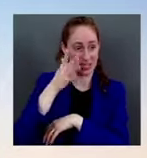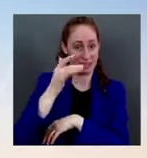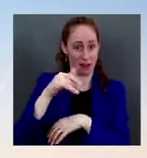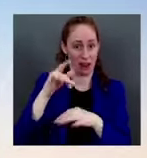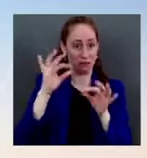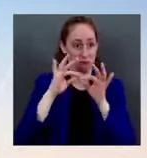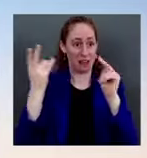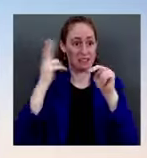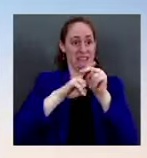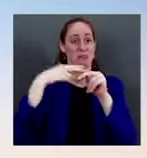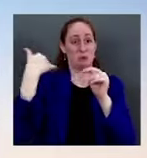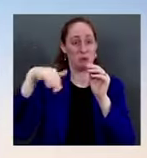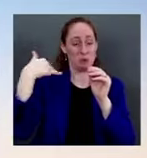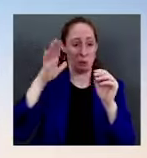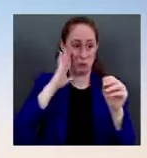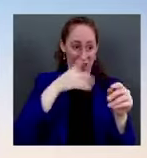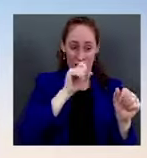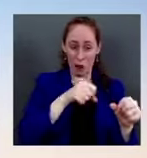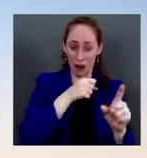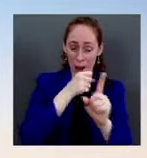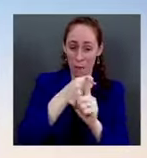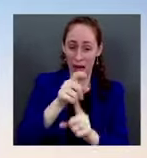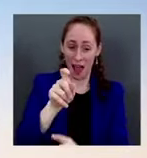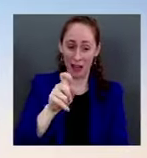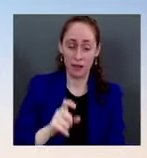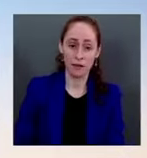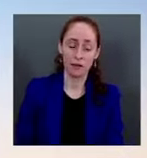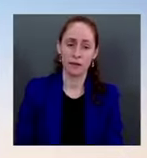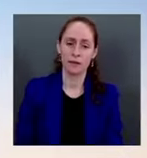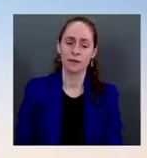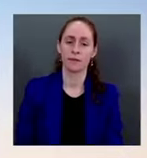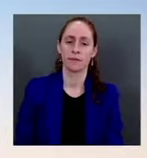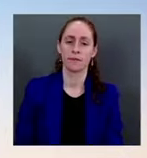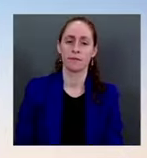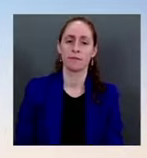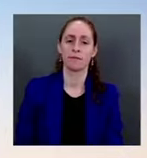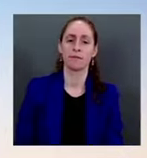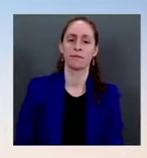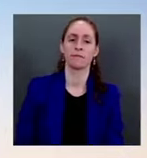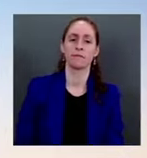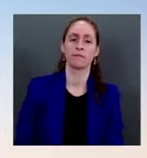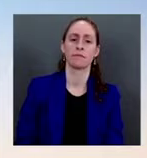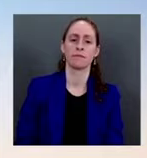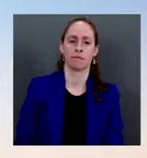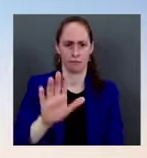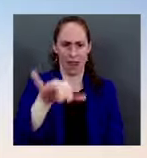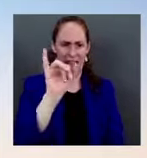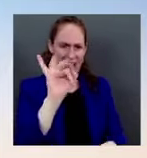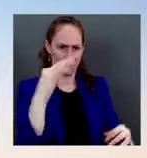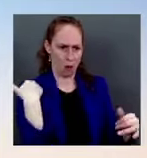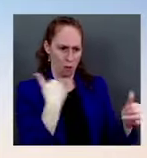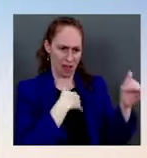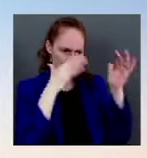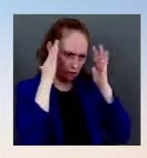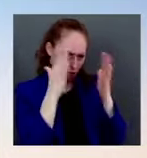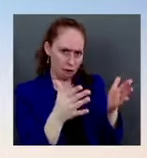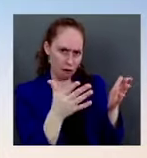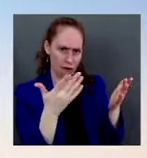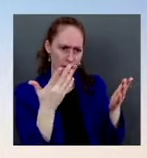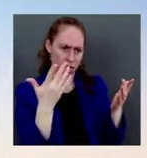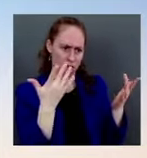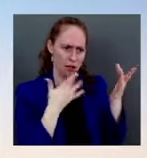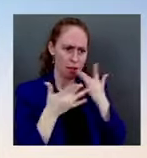address the bottlenecks in the supply chain, more goods are able to travel, more on the shelves, that will helpfully help lower costs. And that